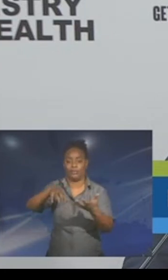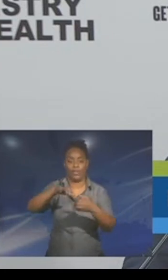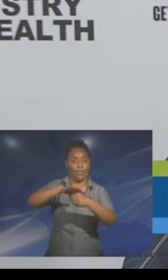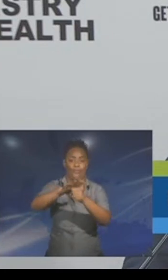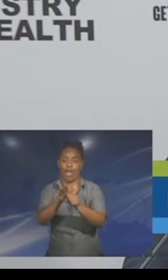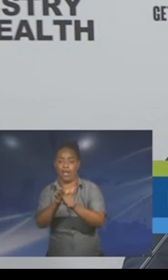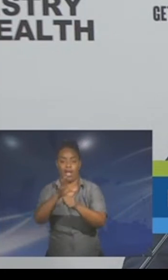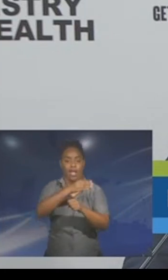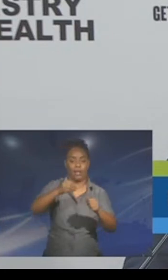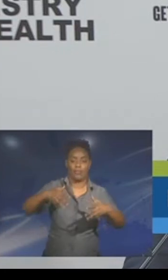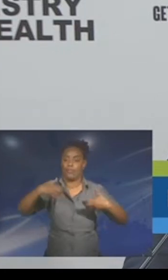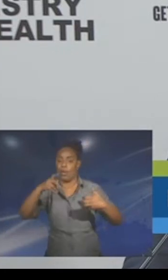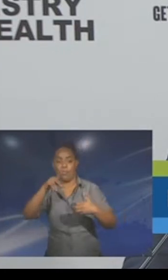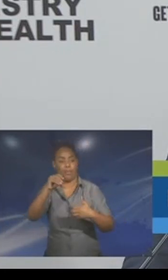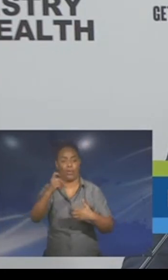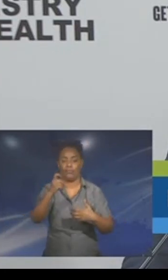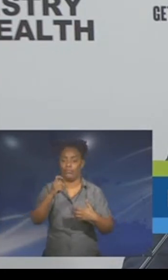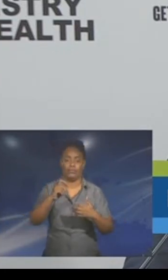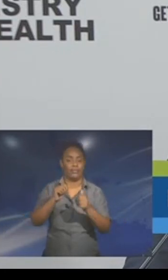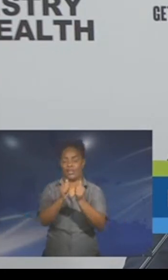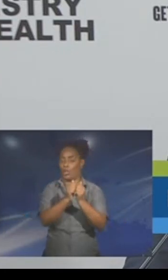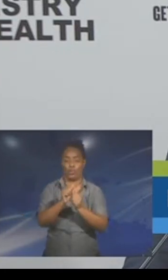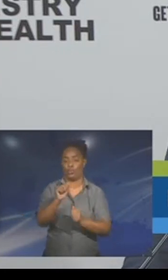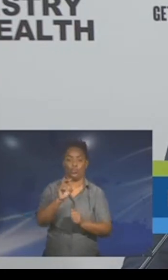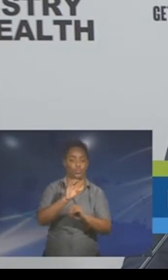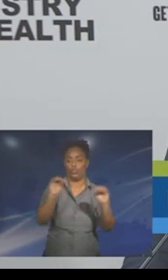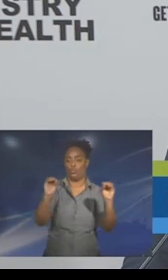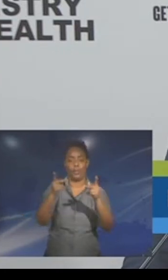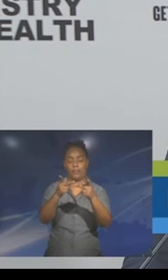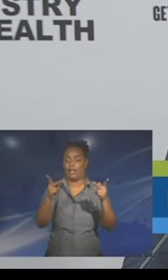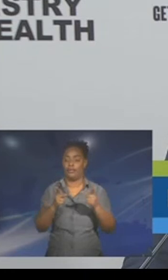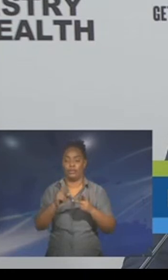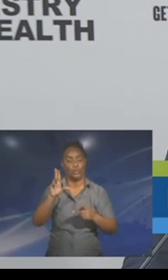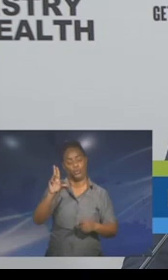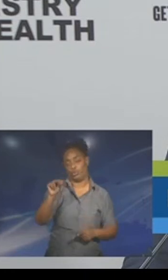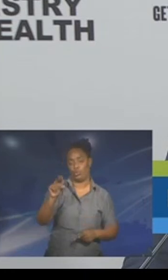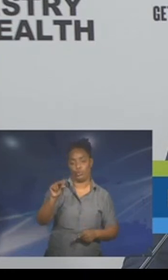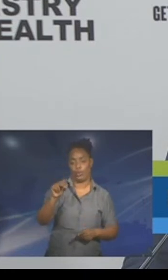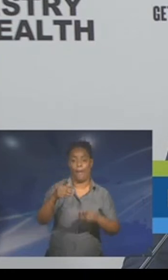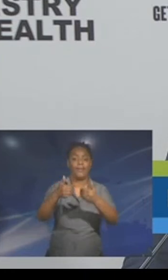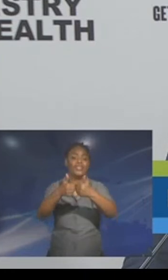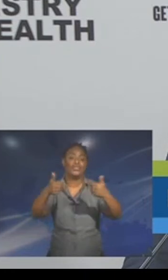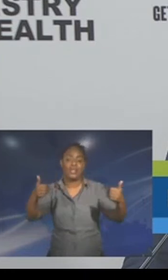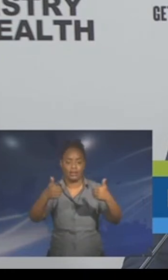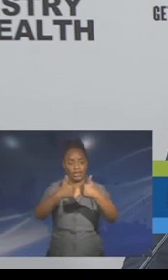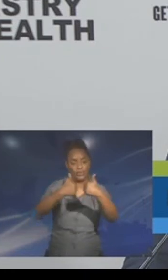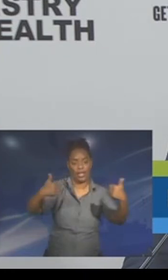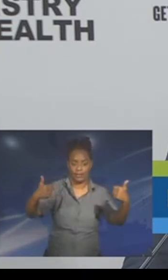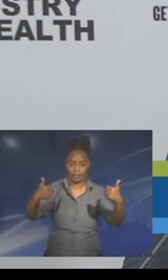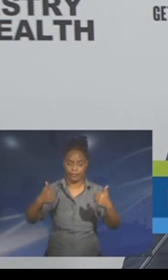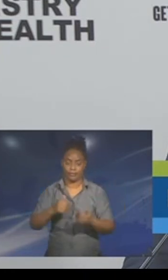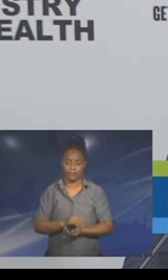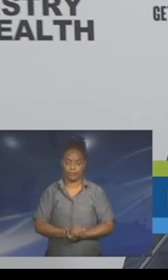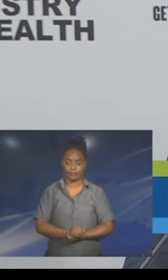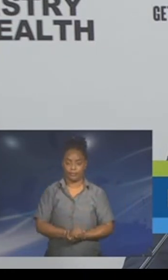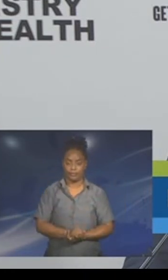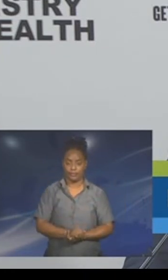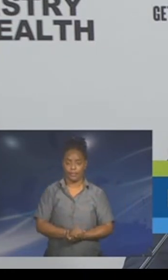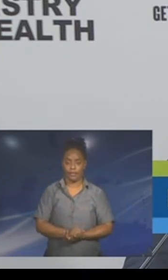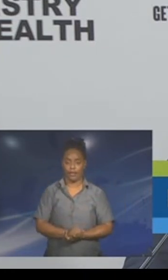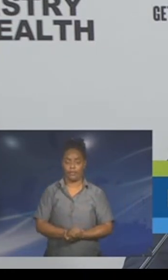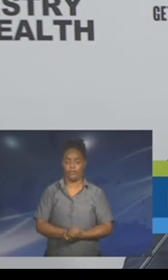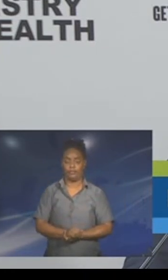and monkeypox patients in any facility. As far as the parallel healthcare system is